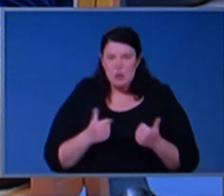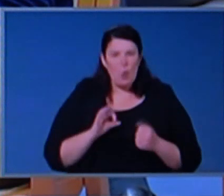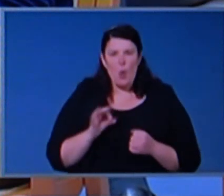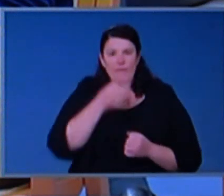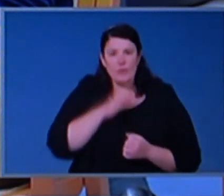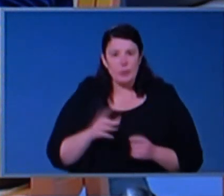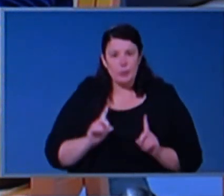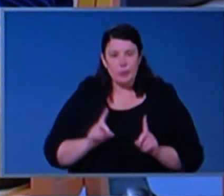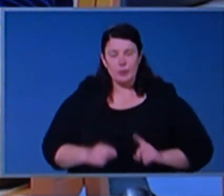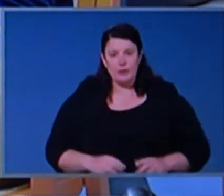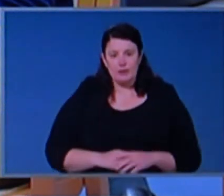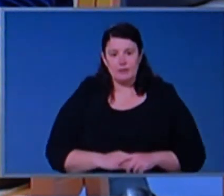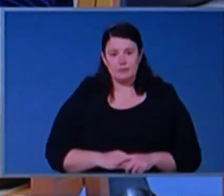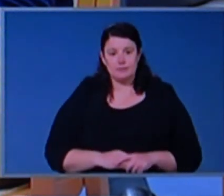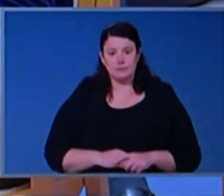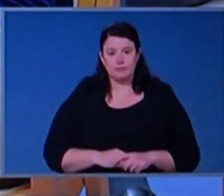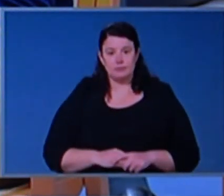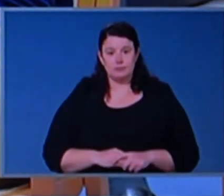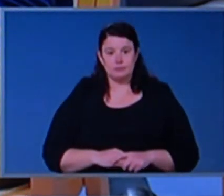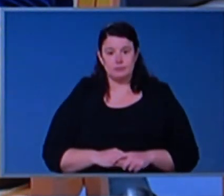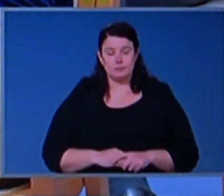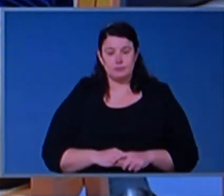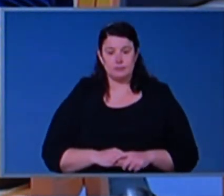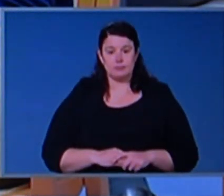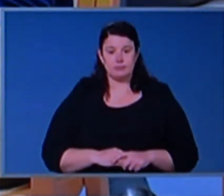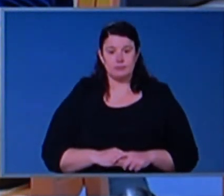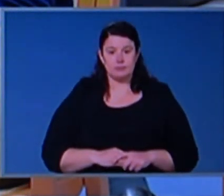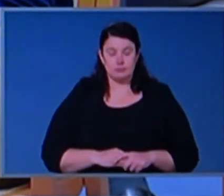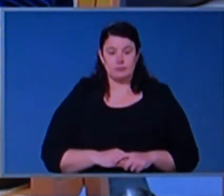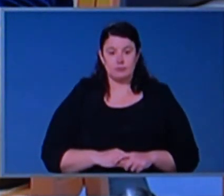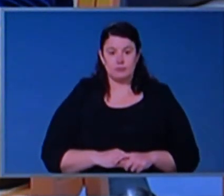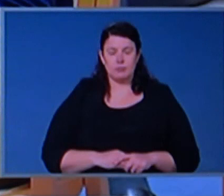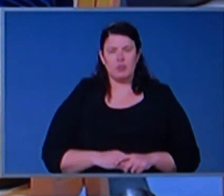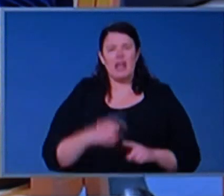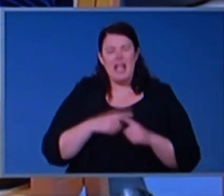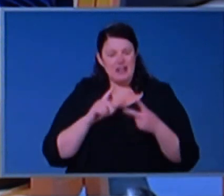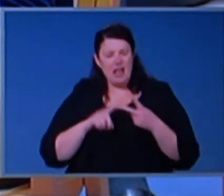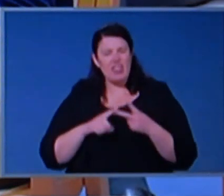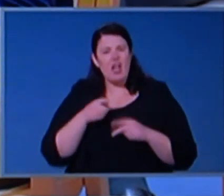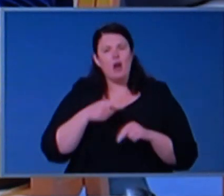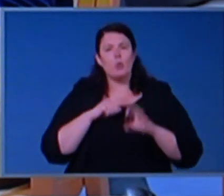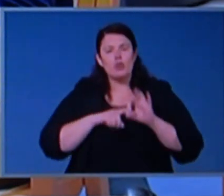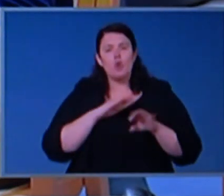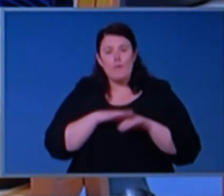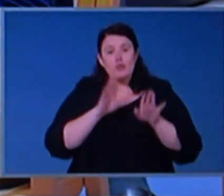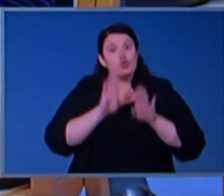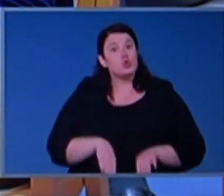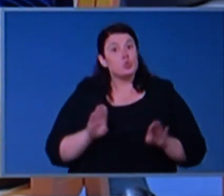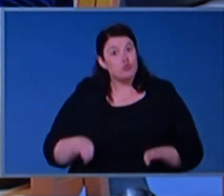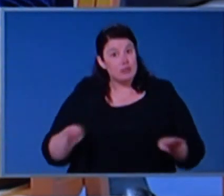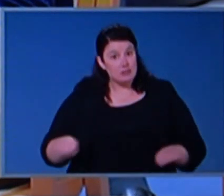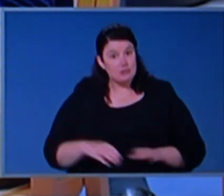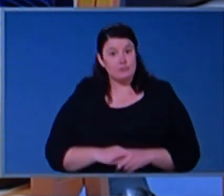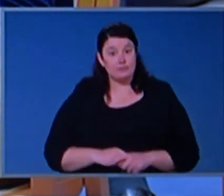further to the spread of the infection rate among children, one of the bits of feedback I get is we're